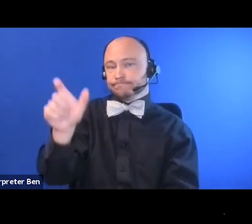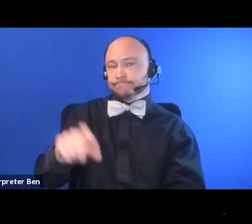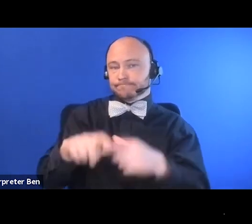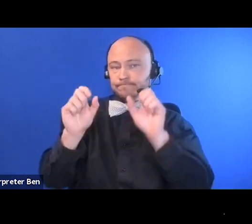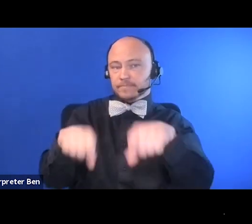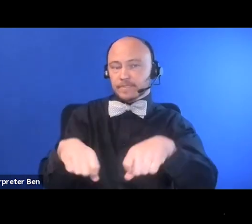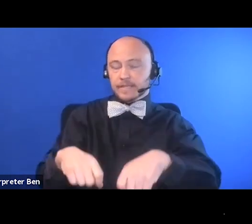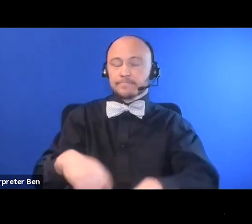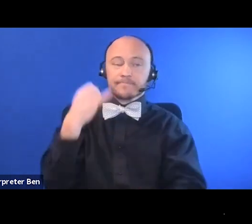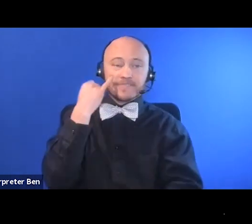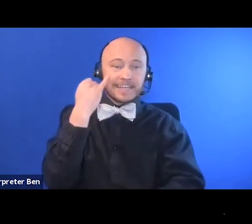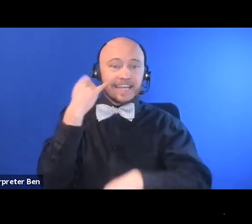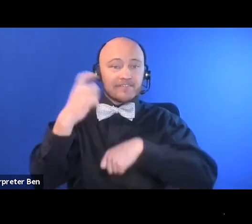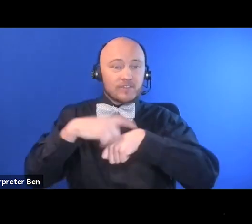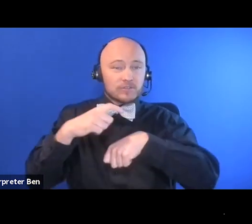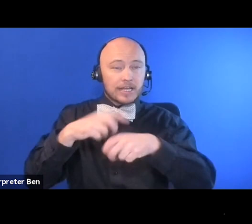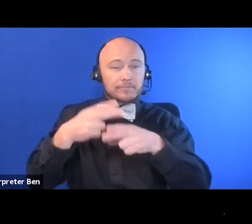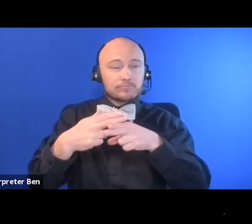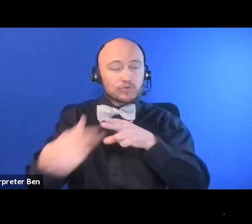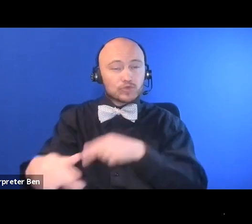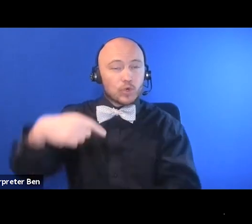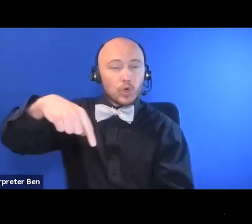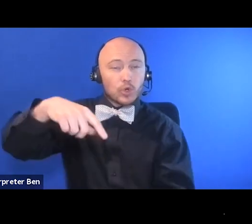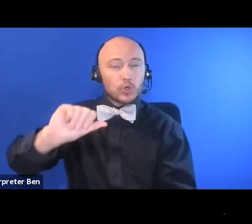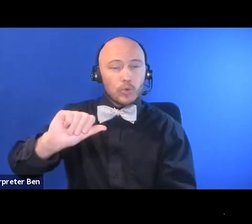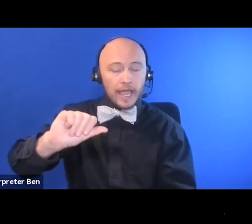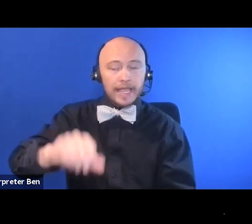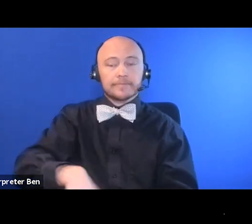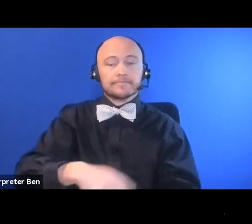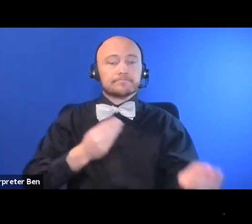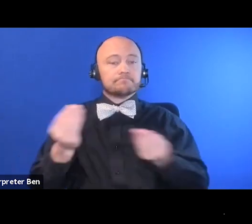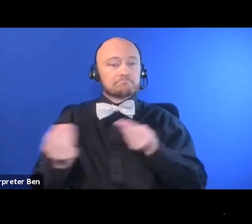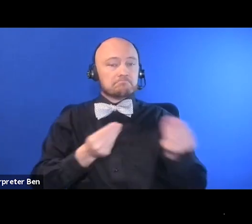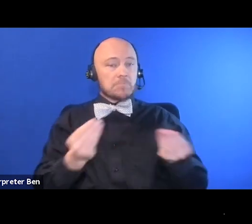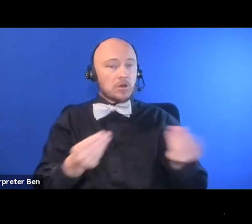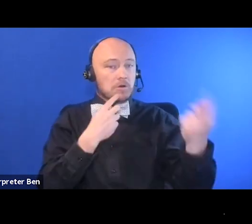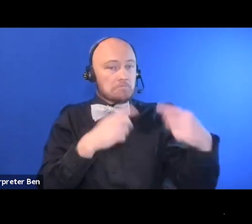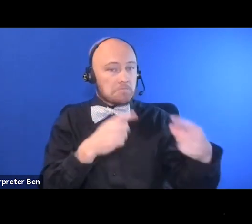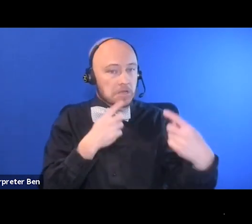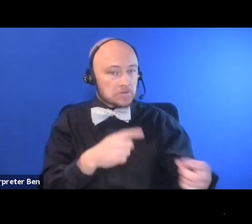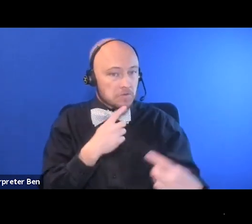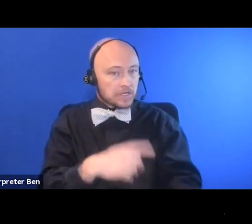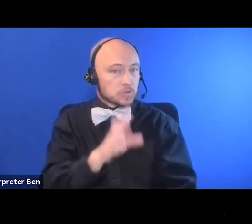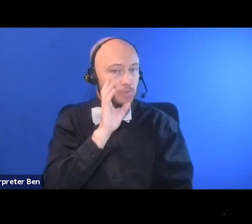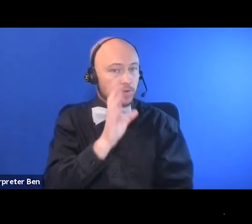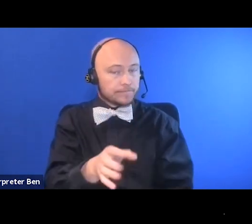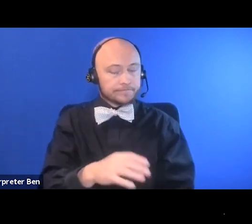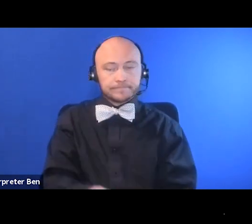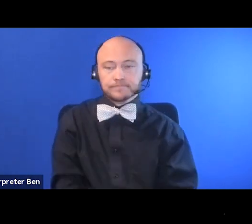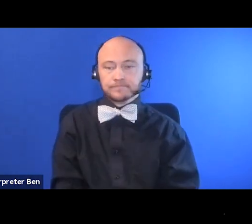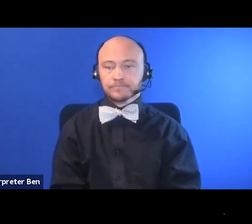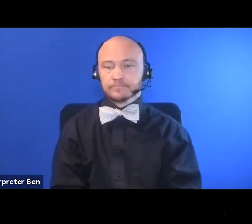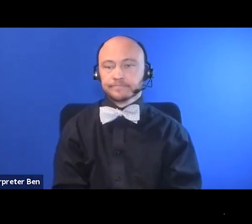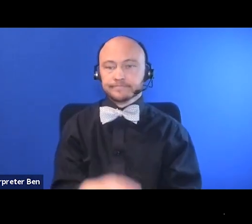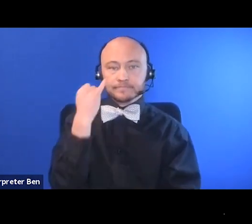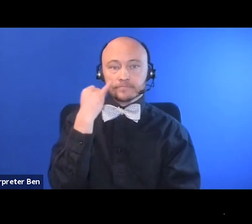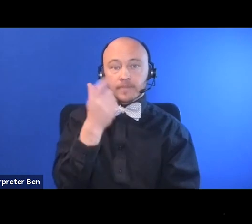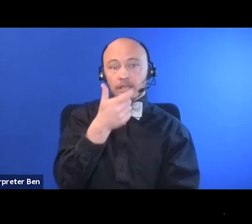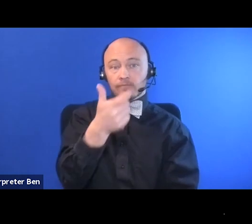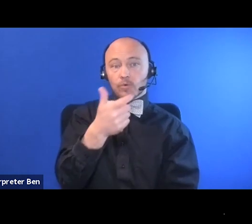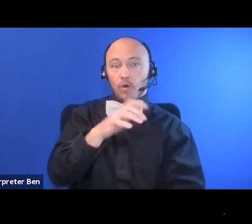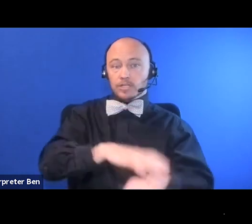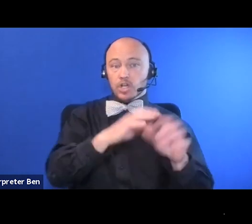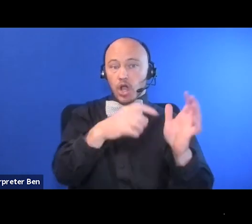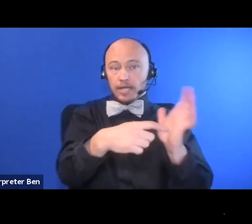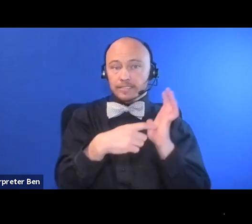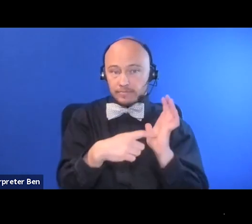Time permitting, there will be a brief Q&A where the moderator will take questions from the platform chat. If you are watching on demand,